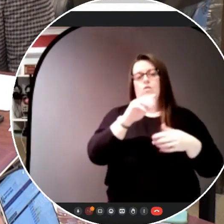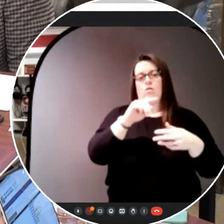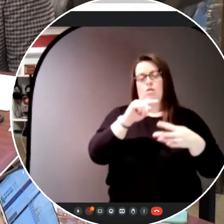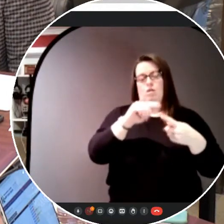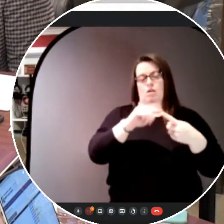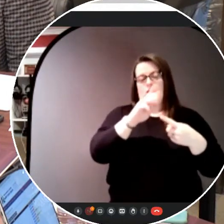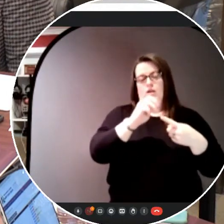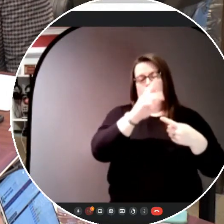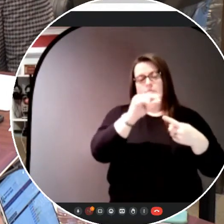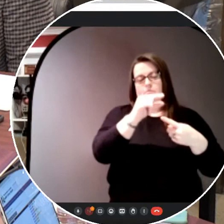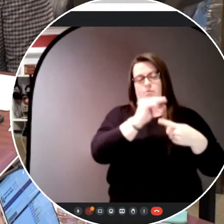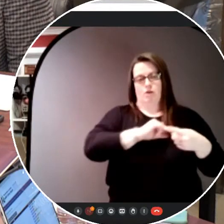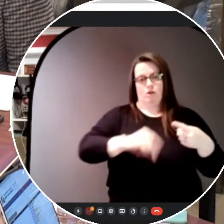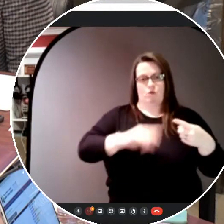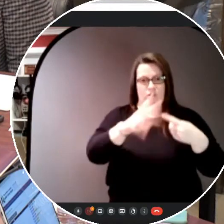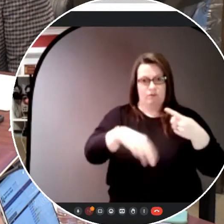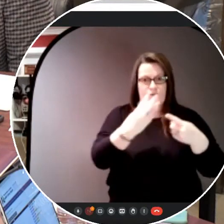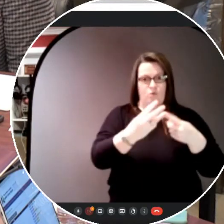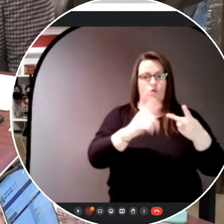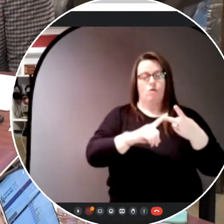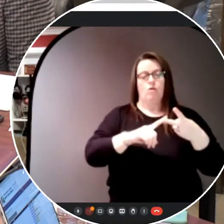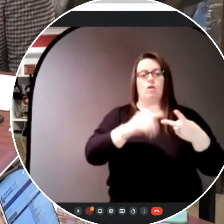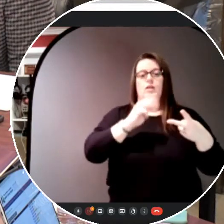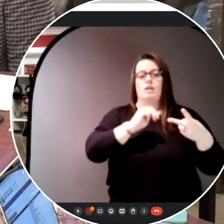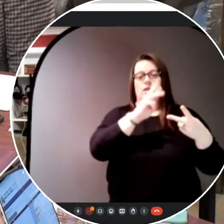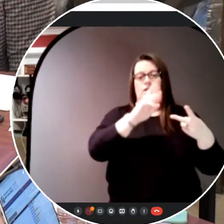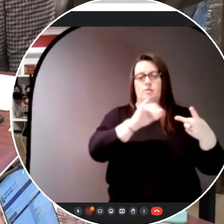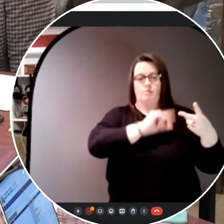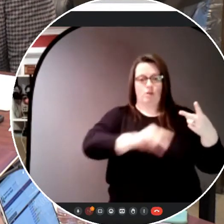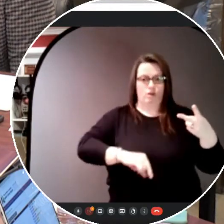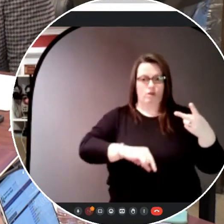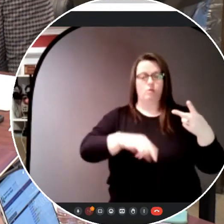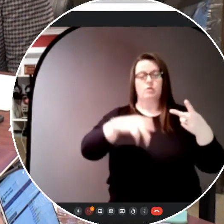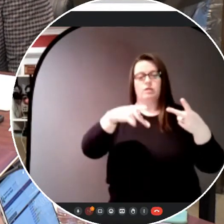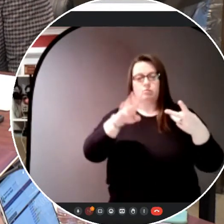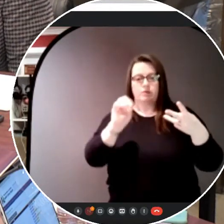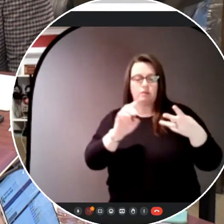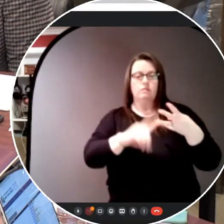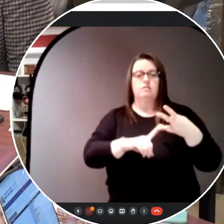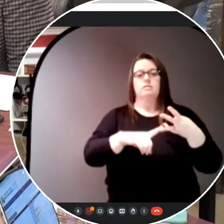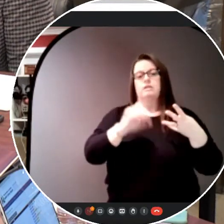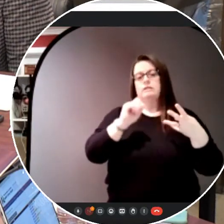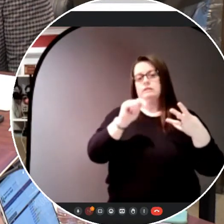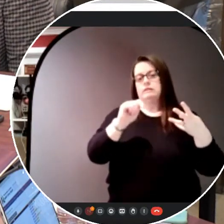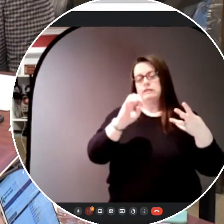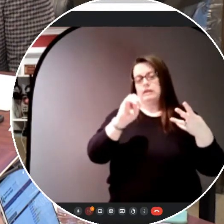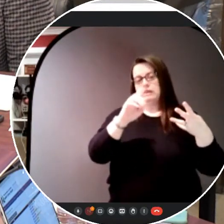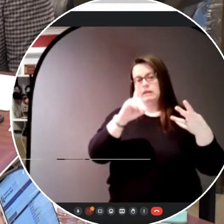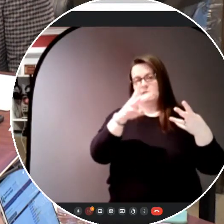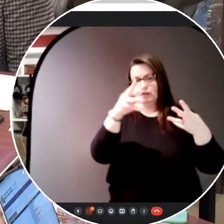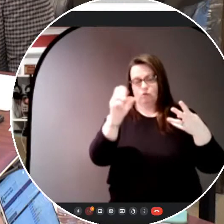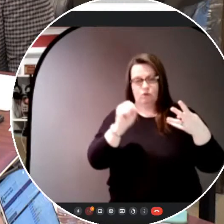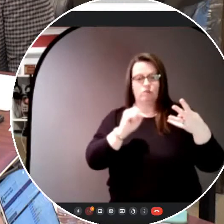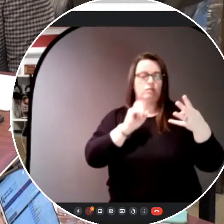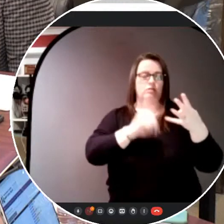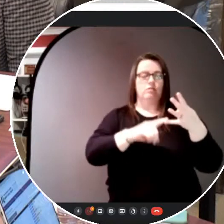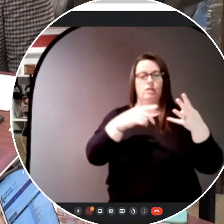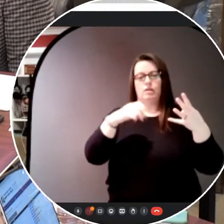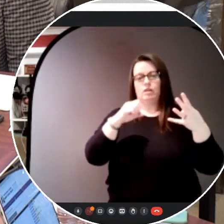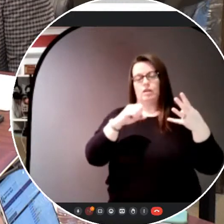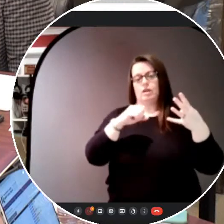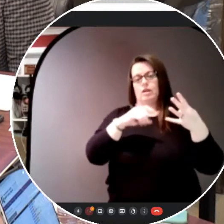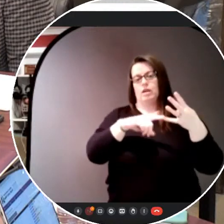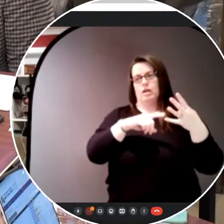Family schools as negotiated with the RC Episcopal Corporation for St. John's, St. Paul's Junior High, subject to approval of the